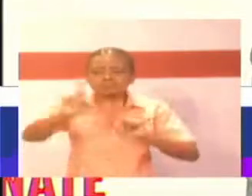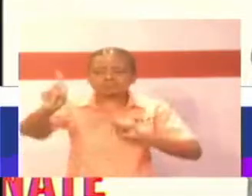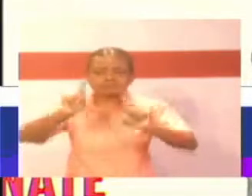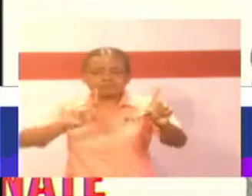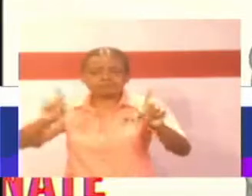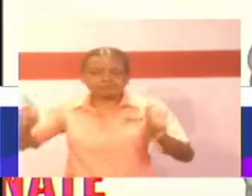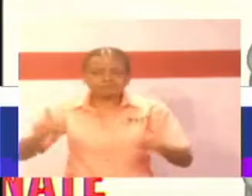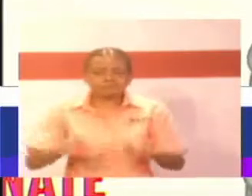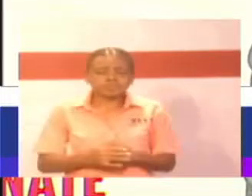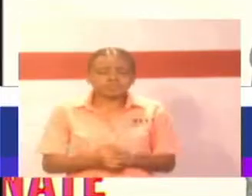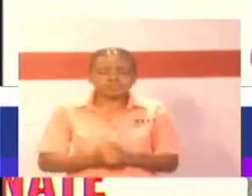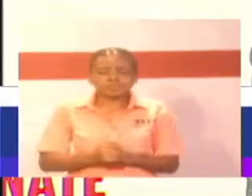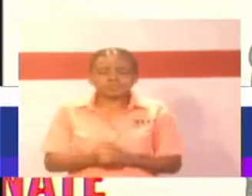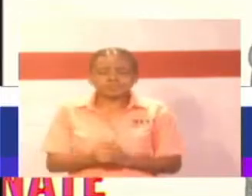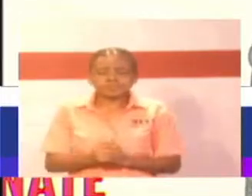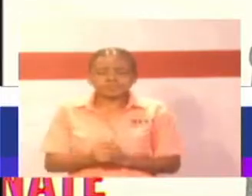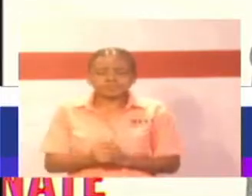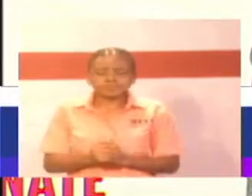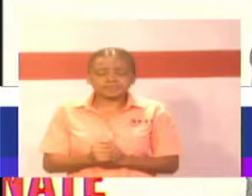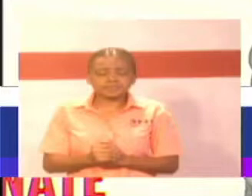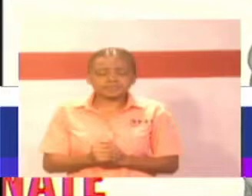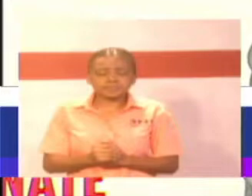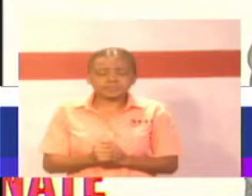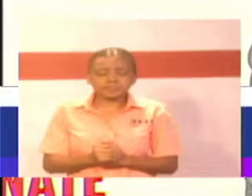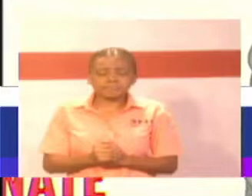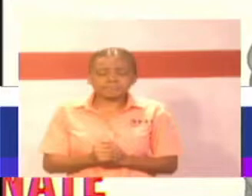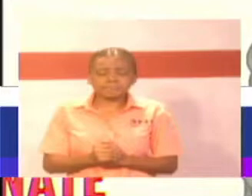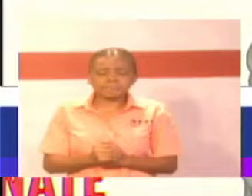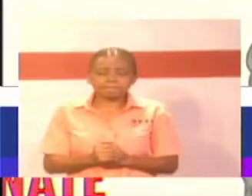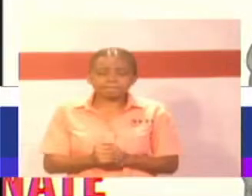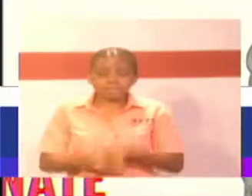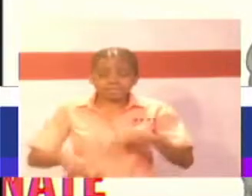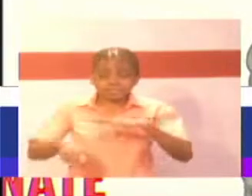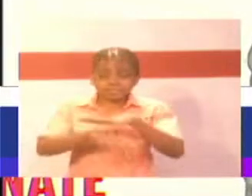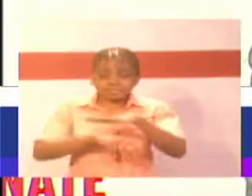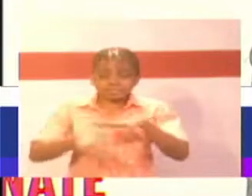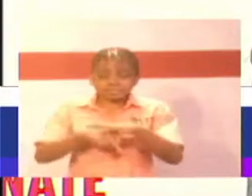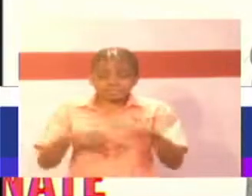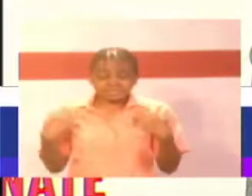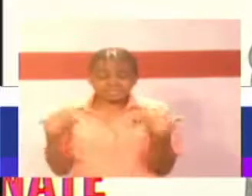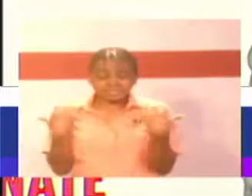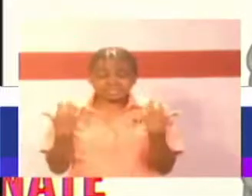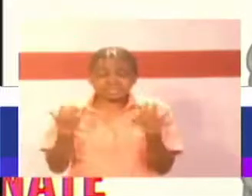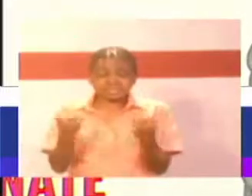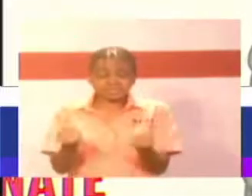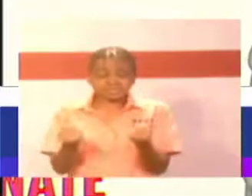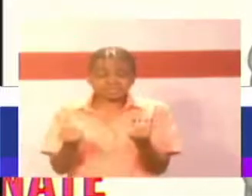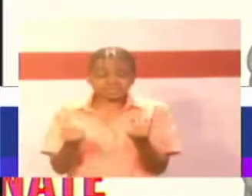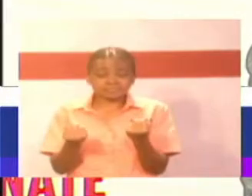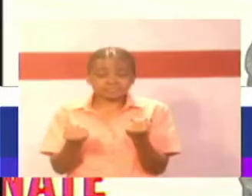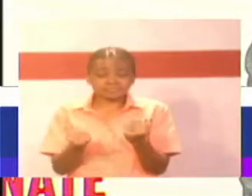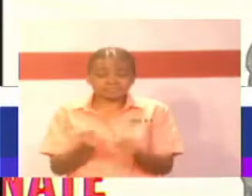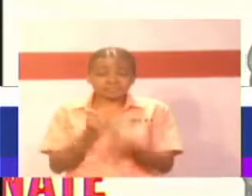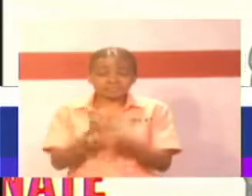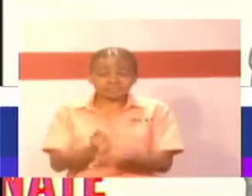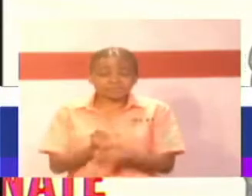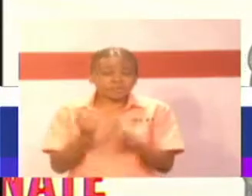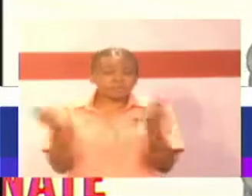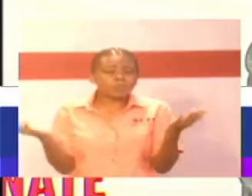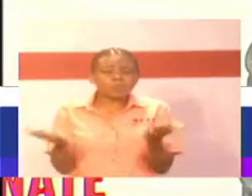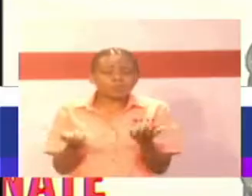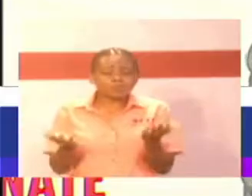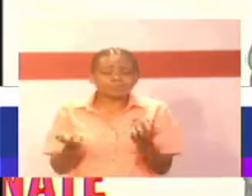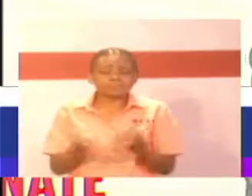consider the overall aim of primary health care, which is to provide comprehensive care along the continuum of health